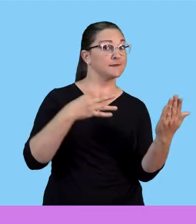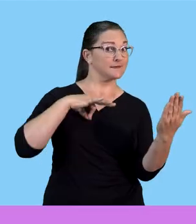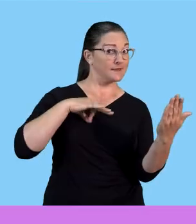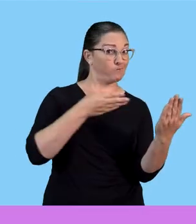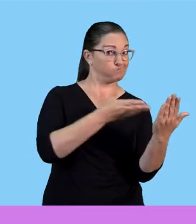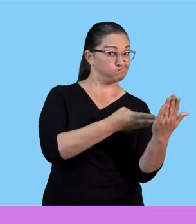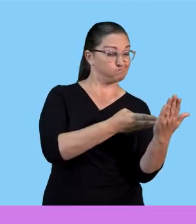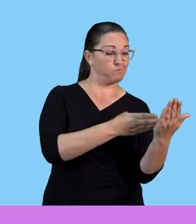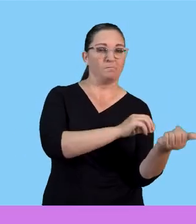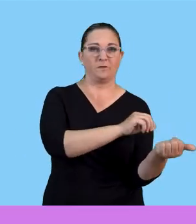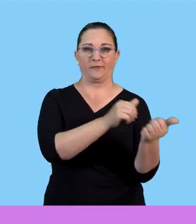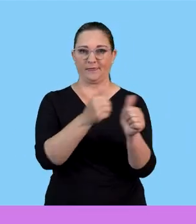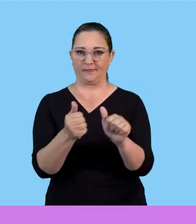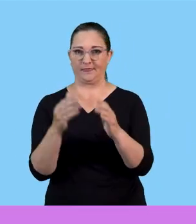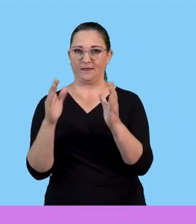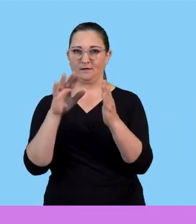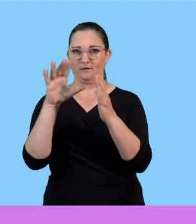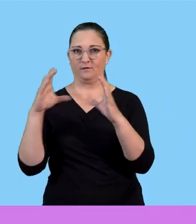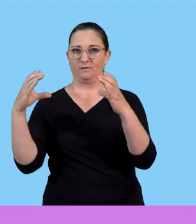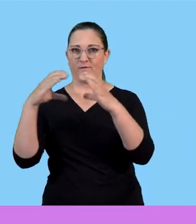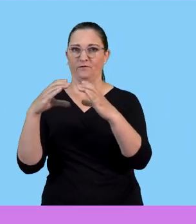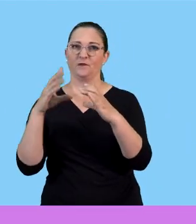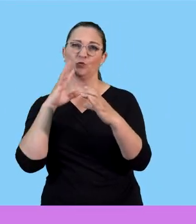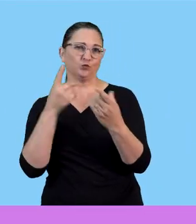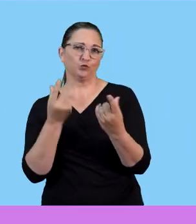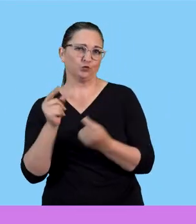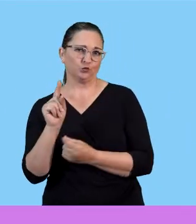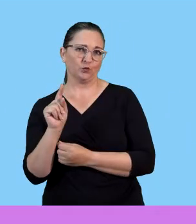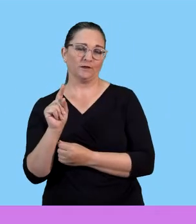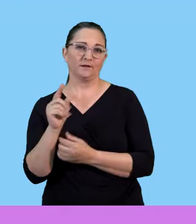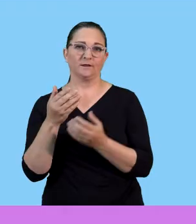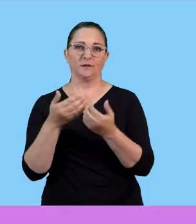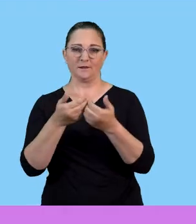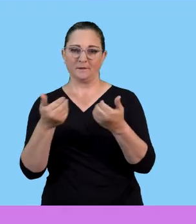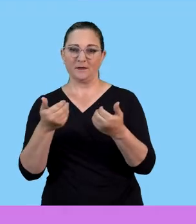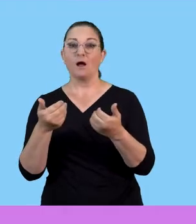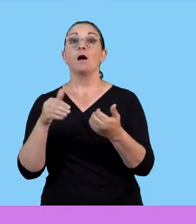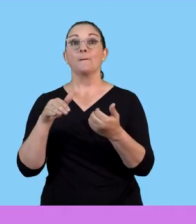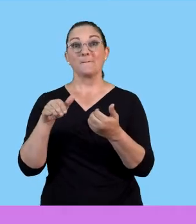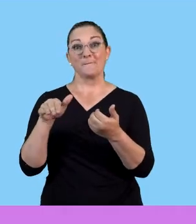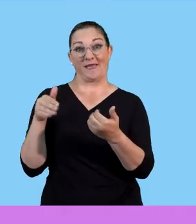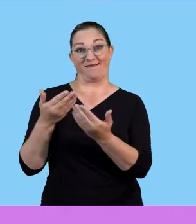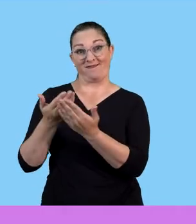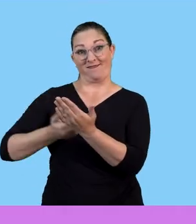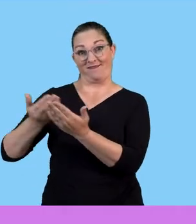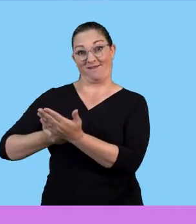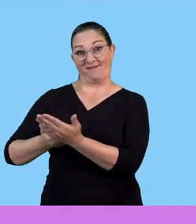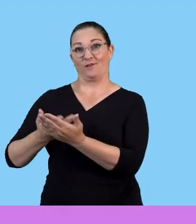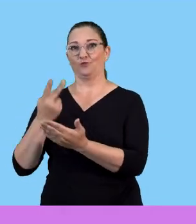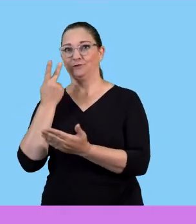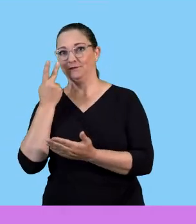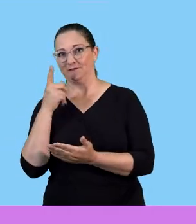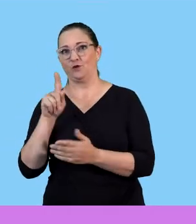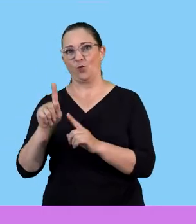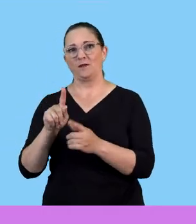payslips. And then the second one is going to be, or the second part is going to be banking documents, where we